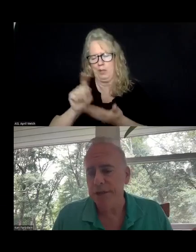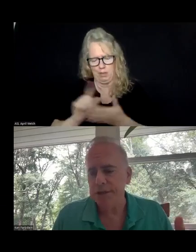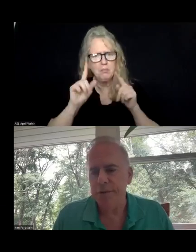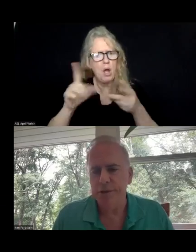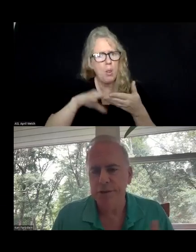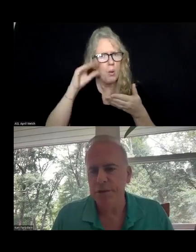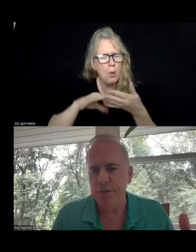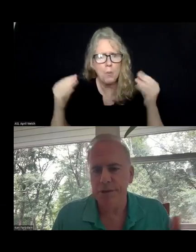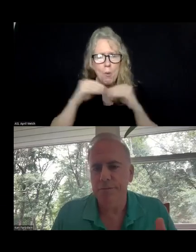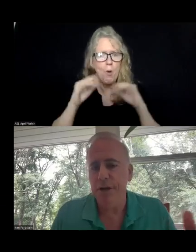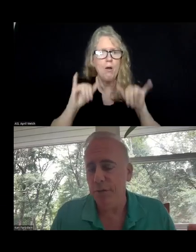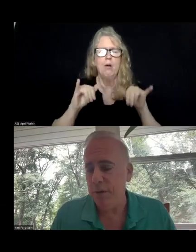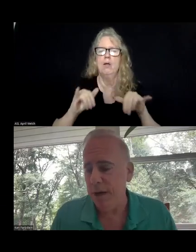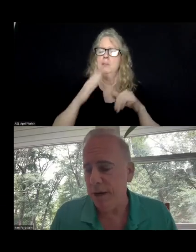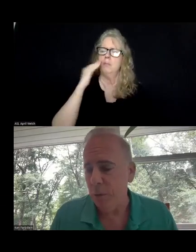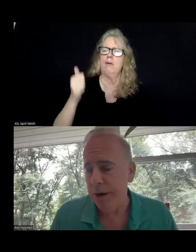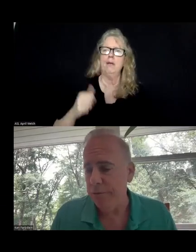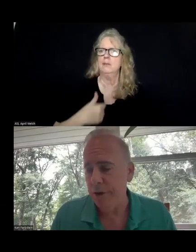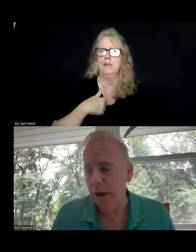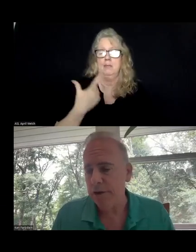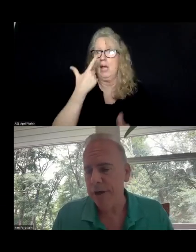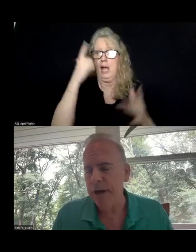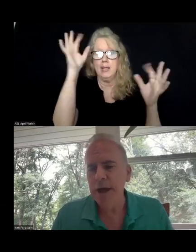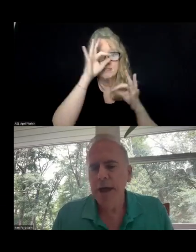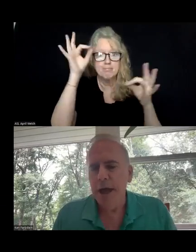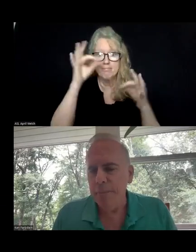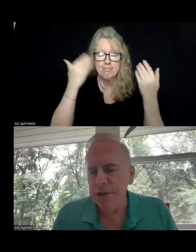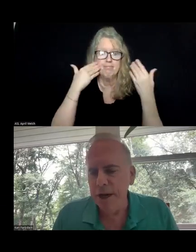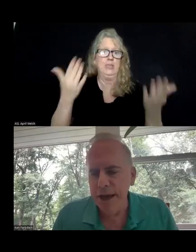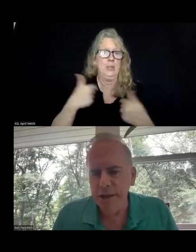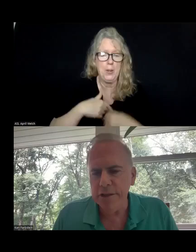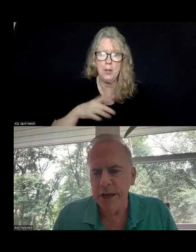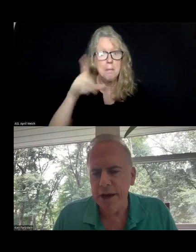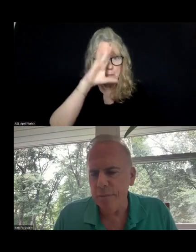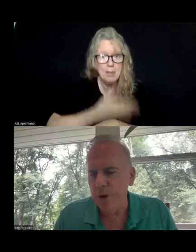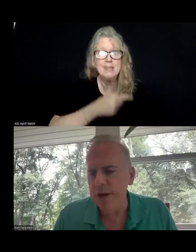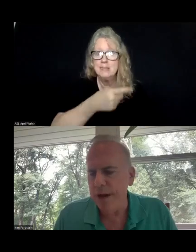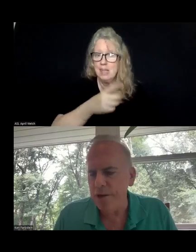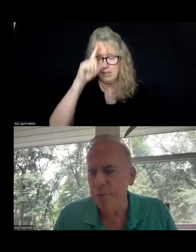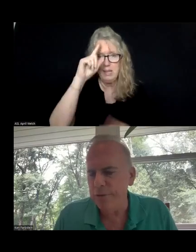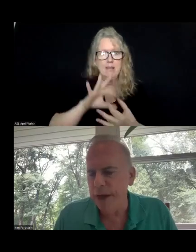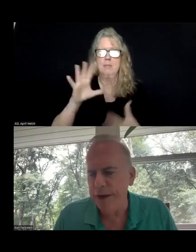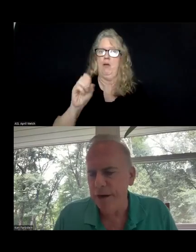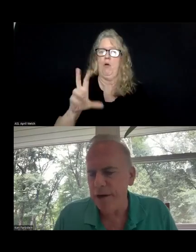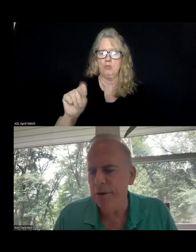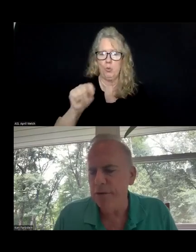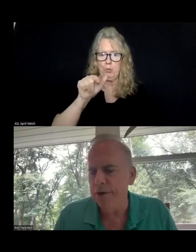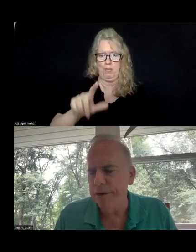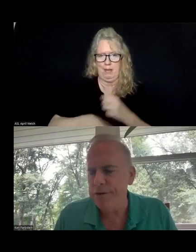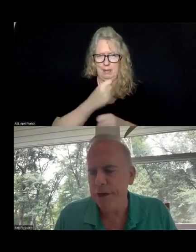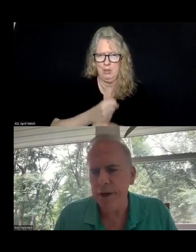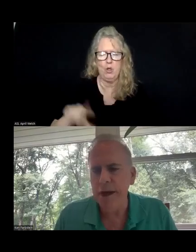mental illness, because I was so much, unaware of all of it. My son had his psychotic break in October of that year,